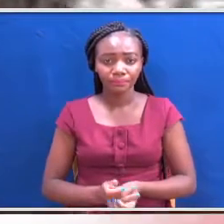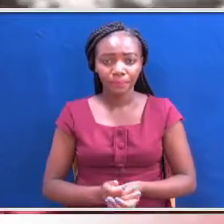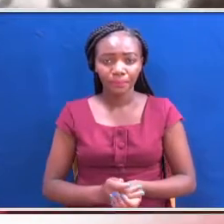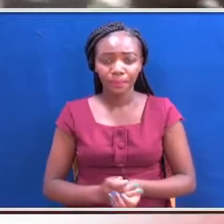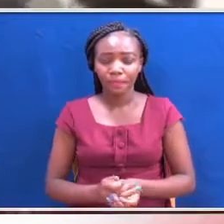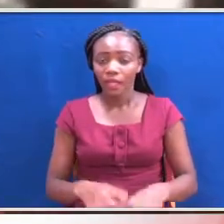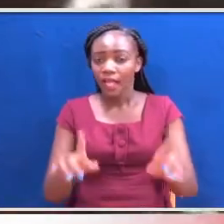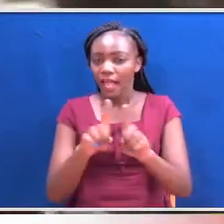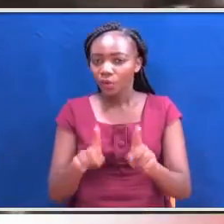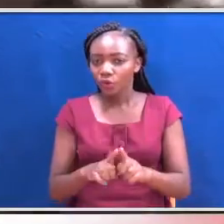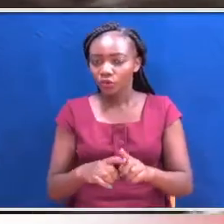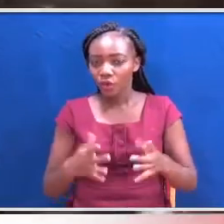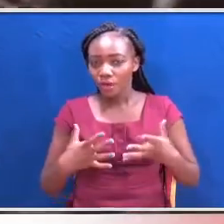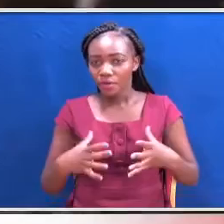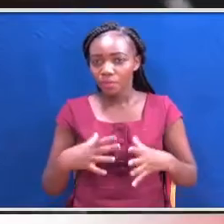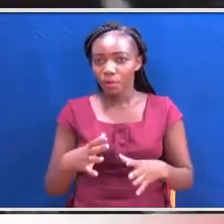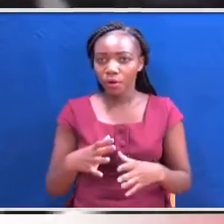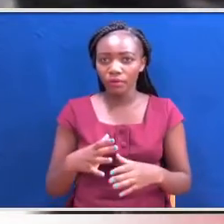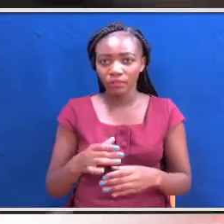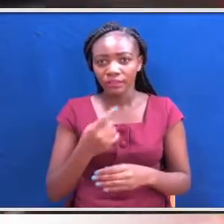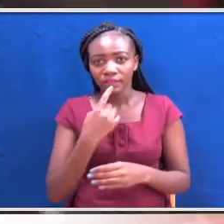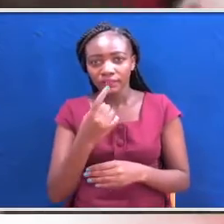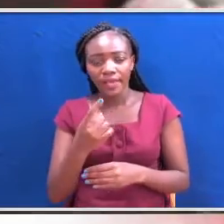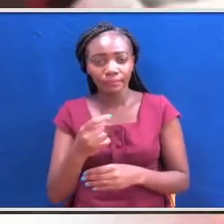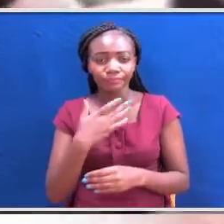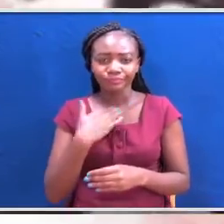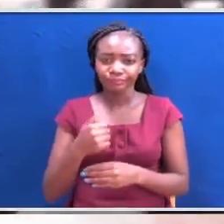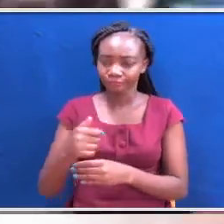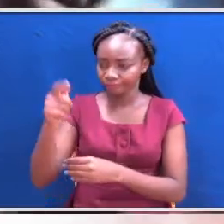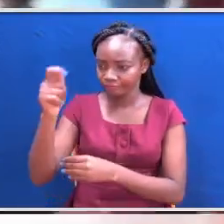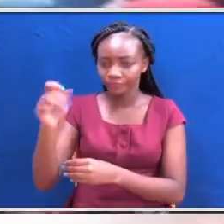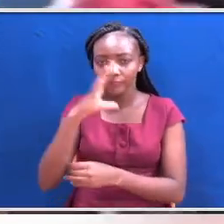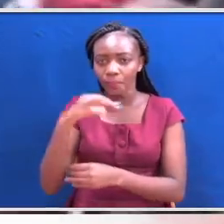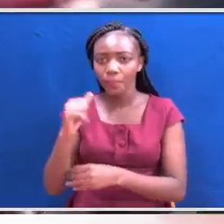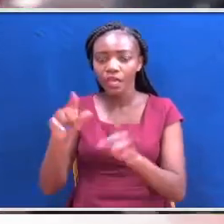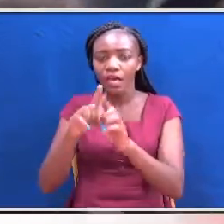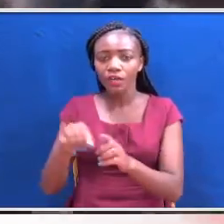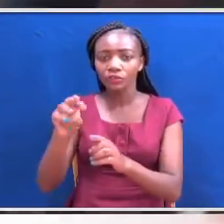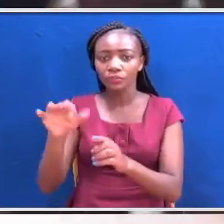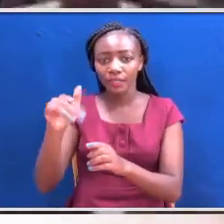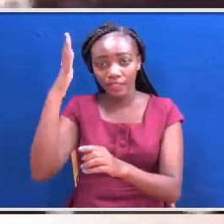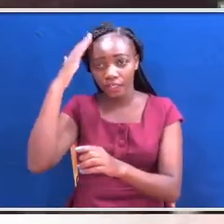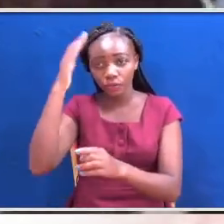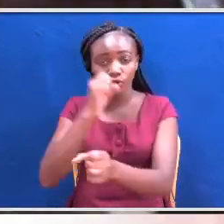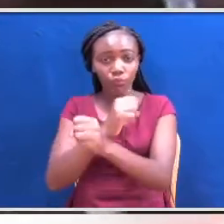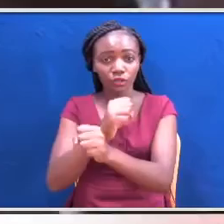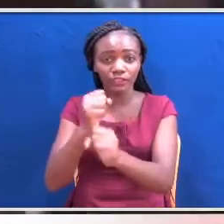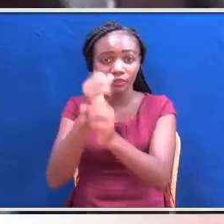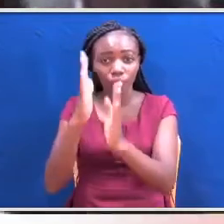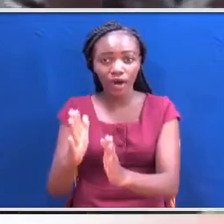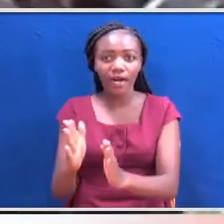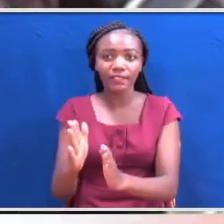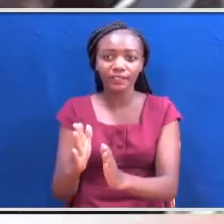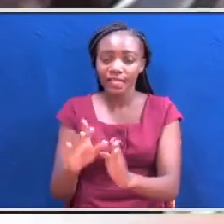But with many calling him a judge with a heart for oppressed workers, Justice Ndere's most famous defense of workers was in a